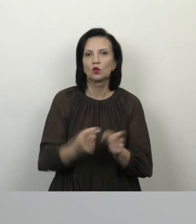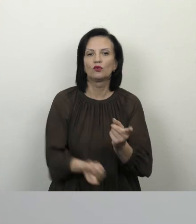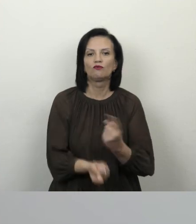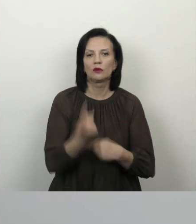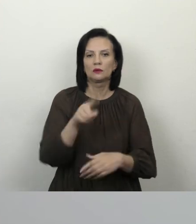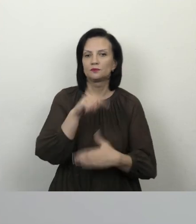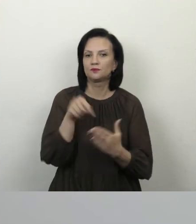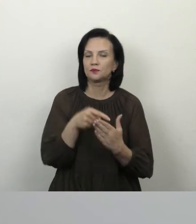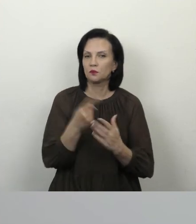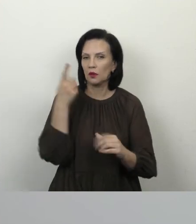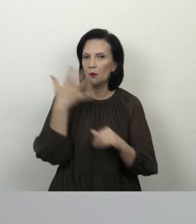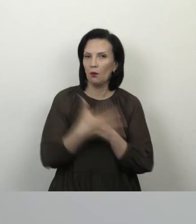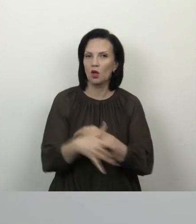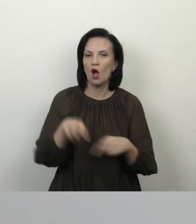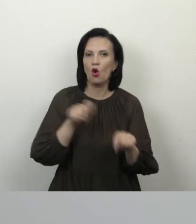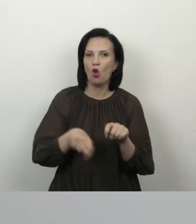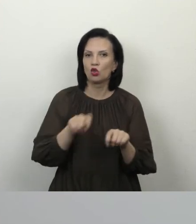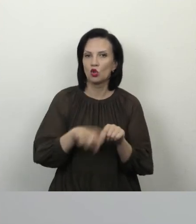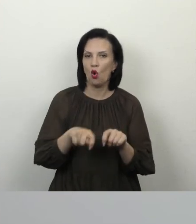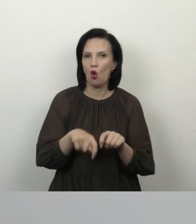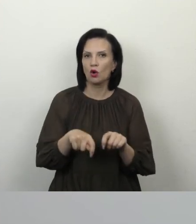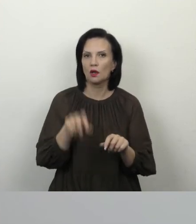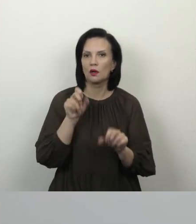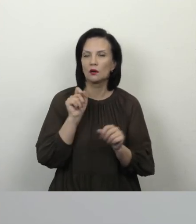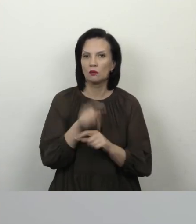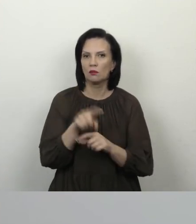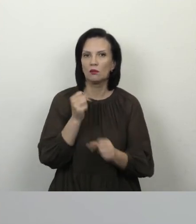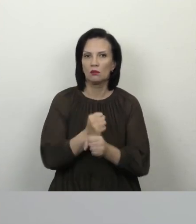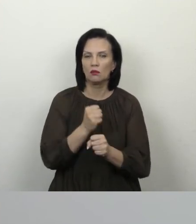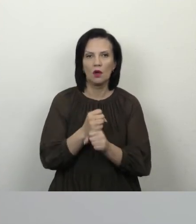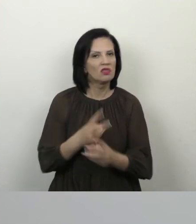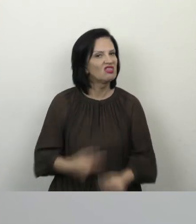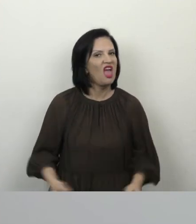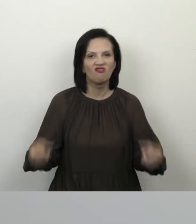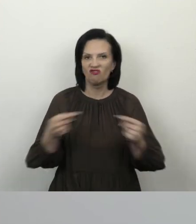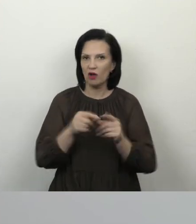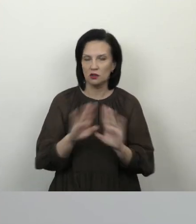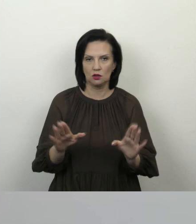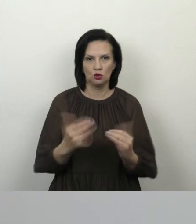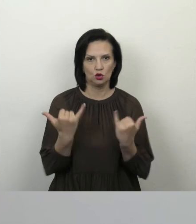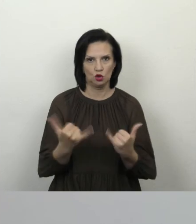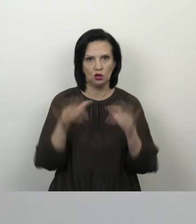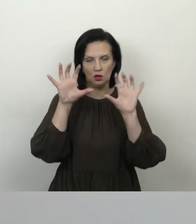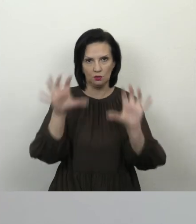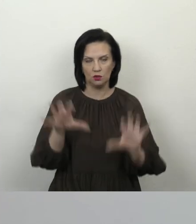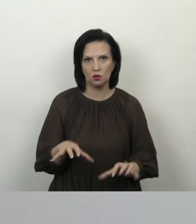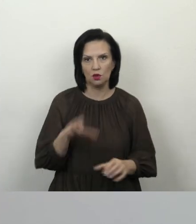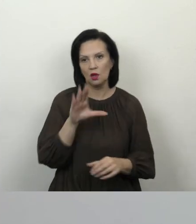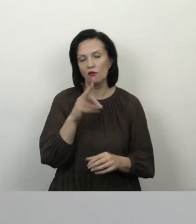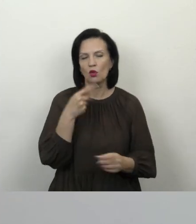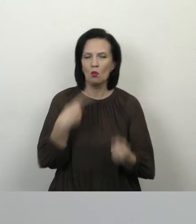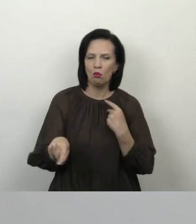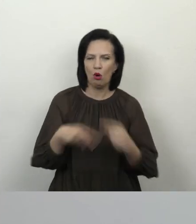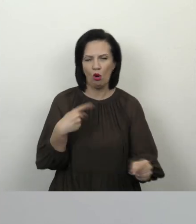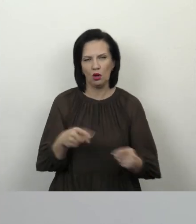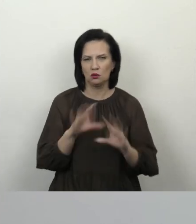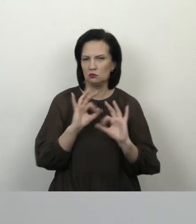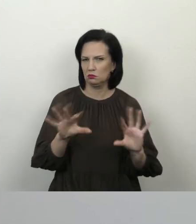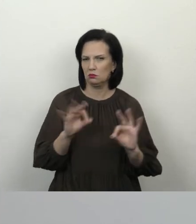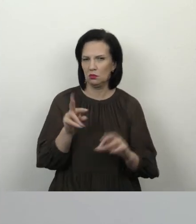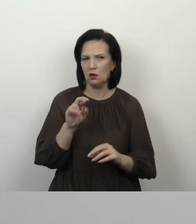or control function, as the law says? And the question here is because there is no definition of